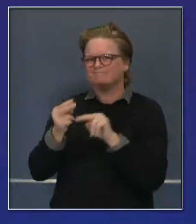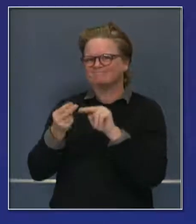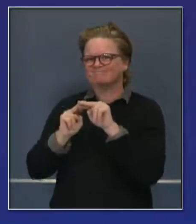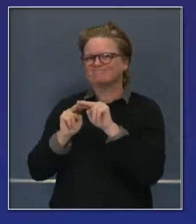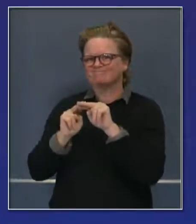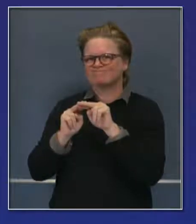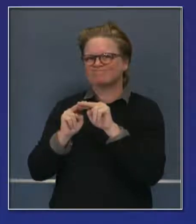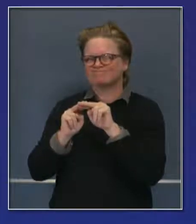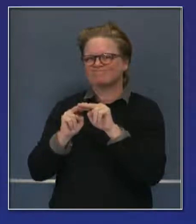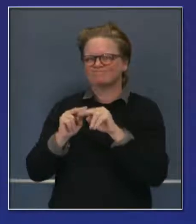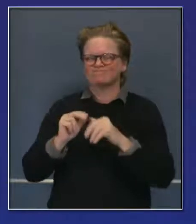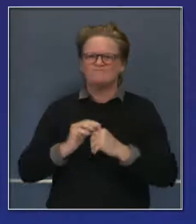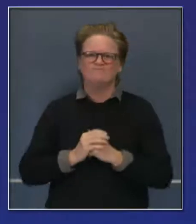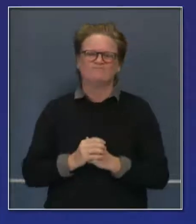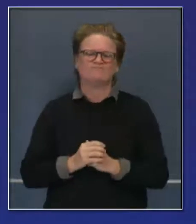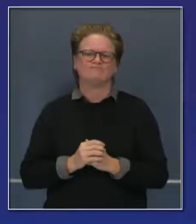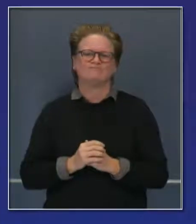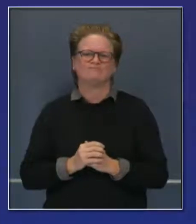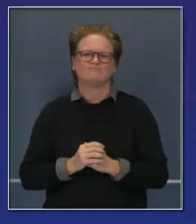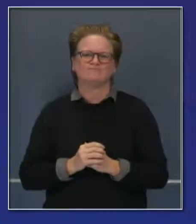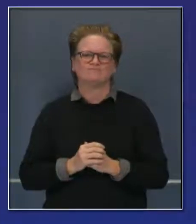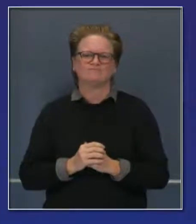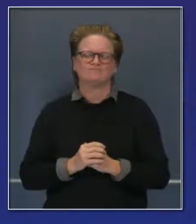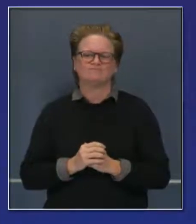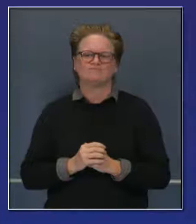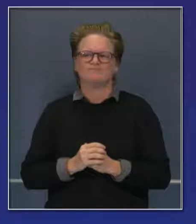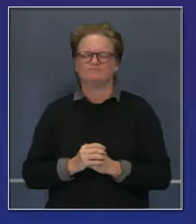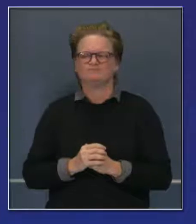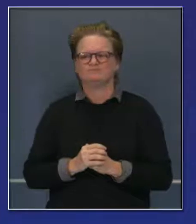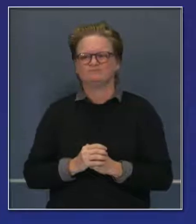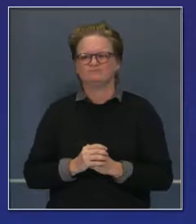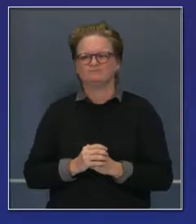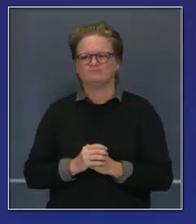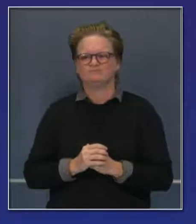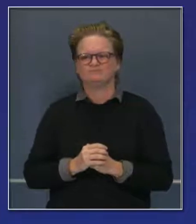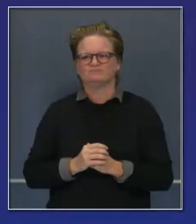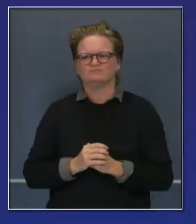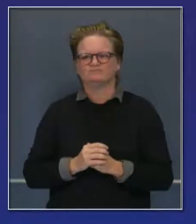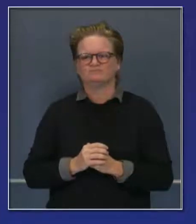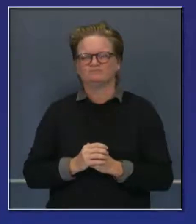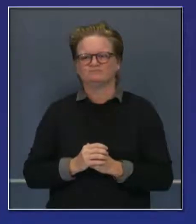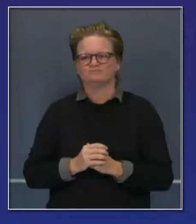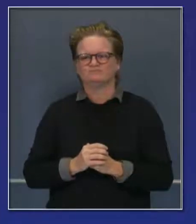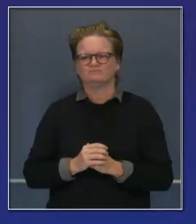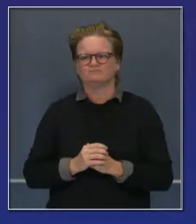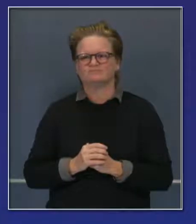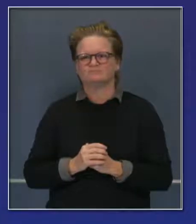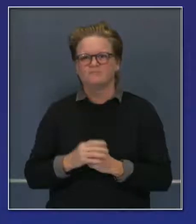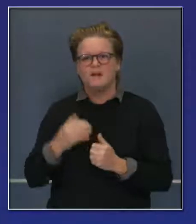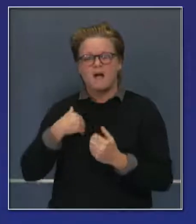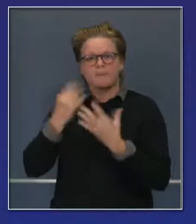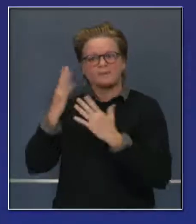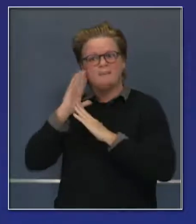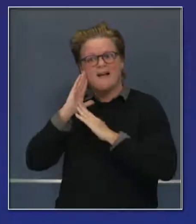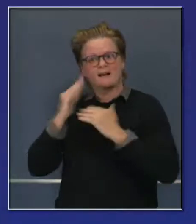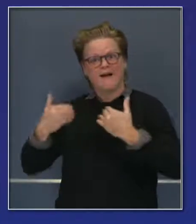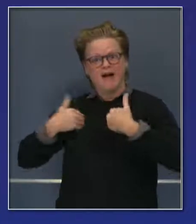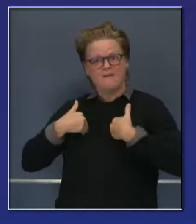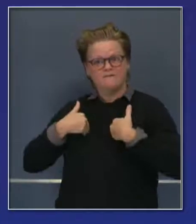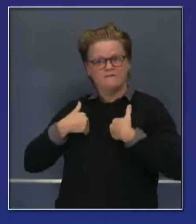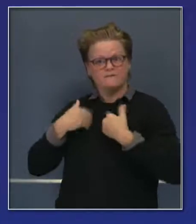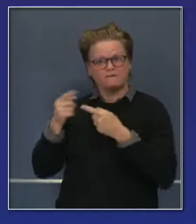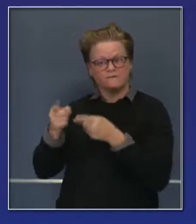and I'll give you a sense of what that means to total system capacity, represented here in this slide. It's 4% of our